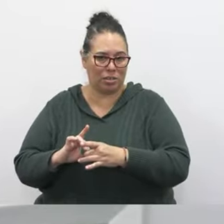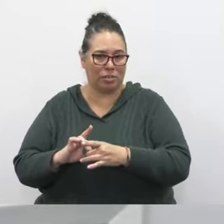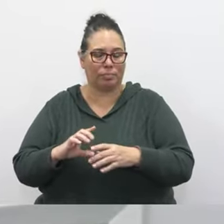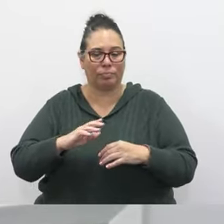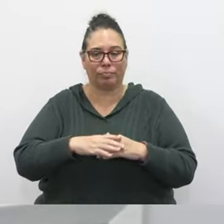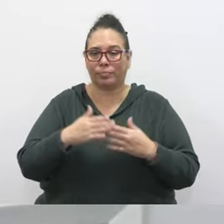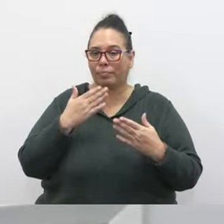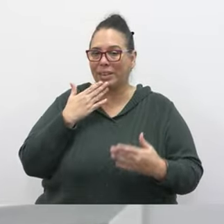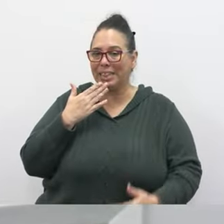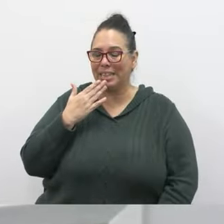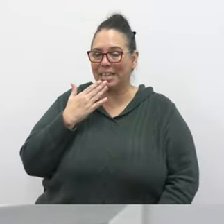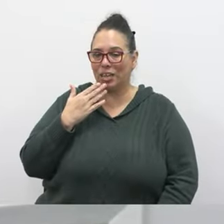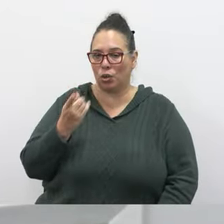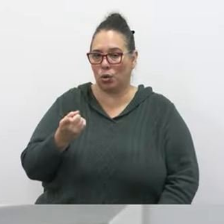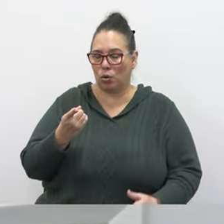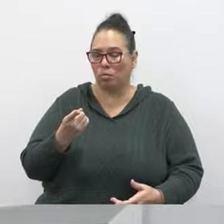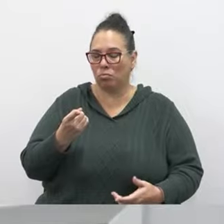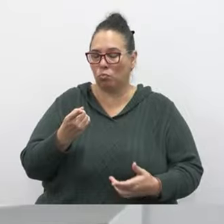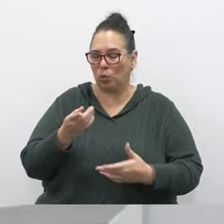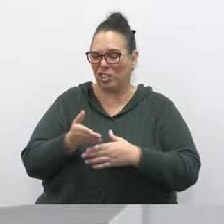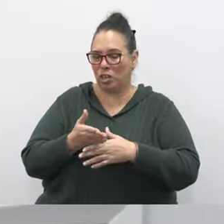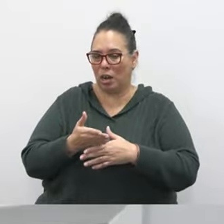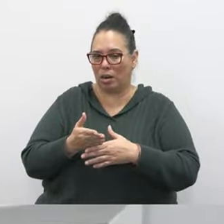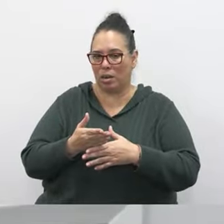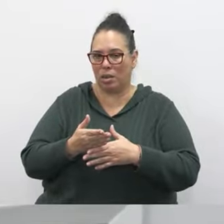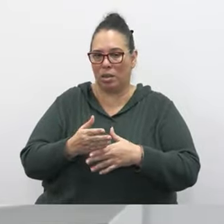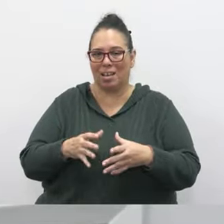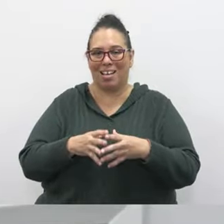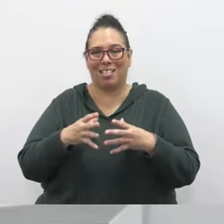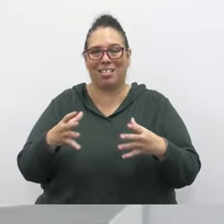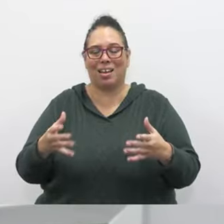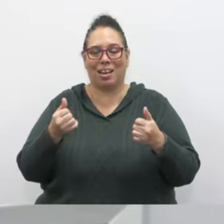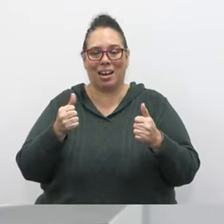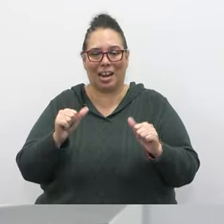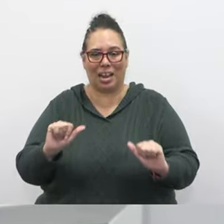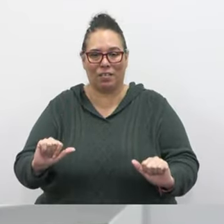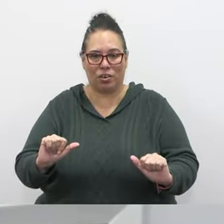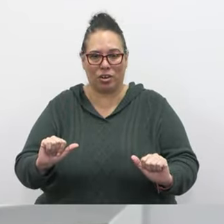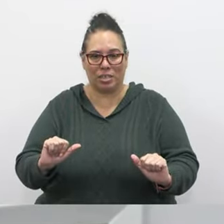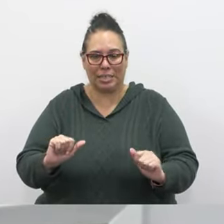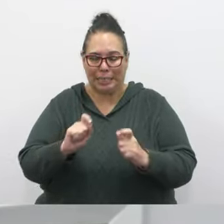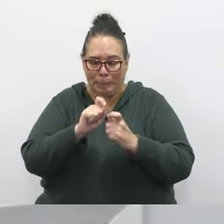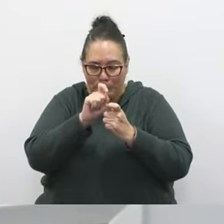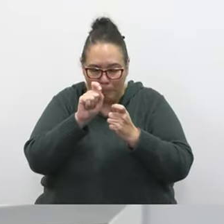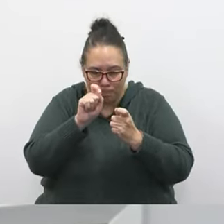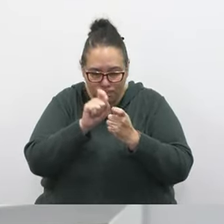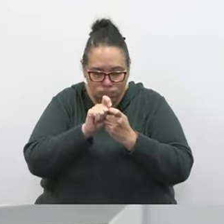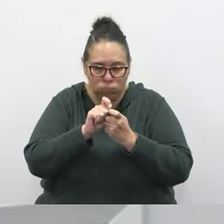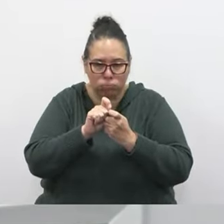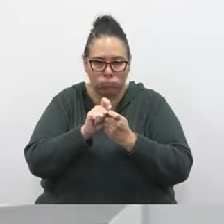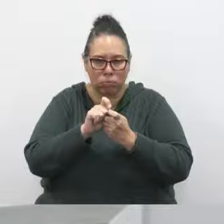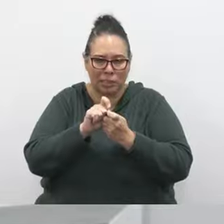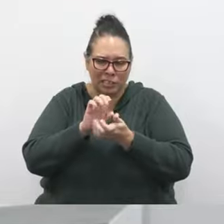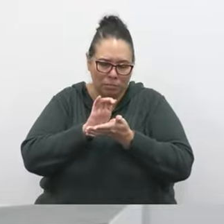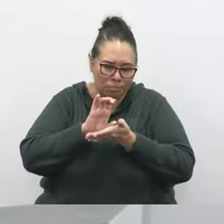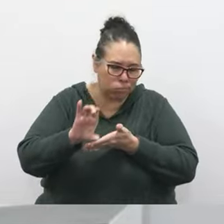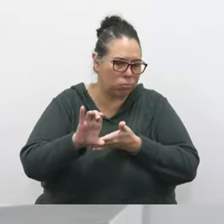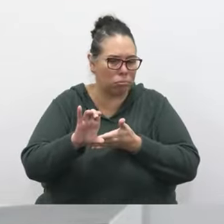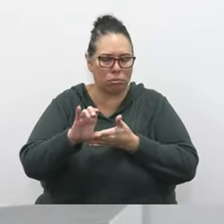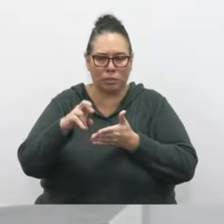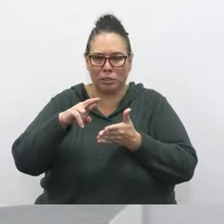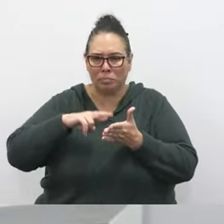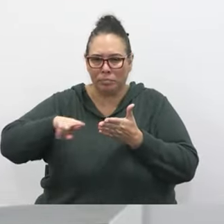thank you, Tamina, for what has been shared, that tremendous effort and precision has been put into the research behind the